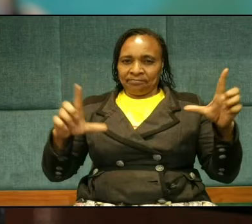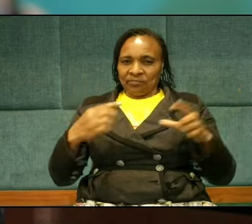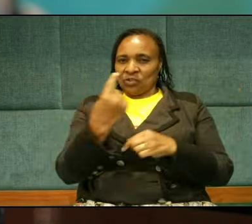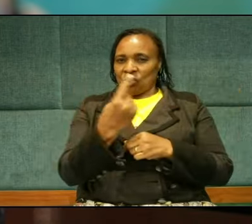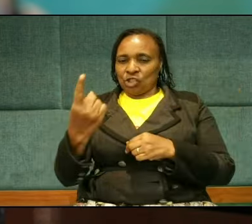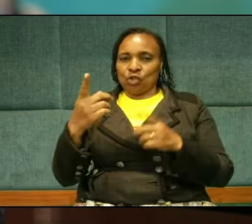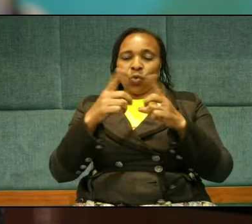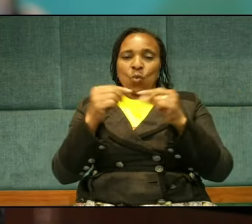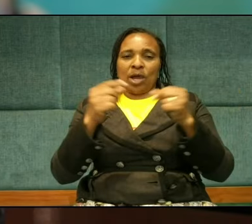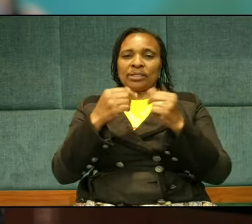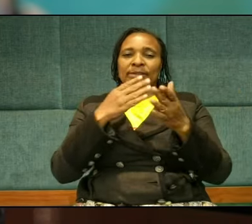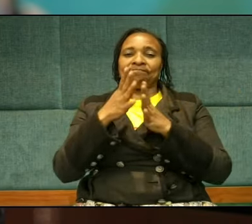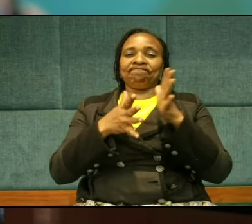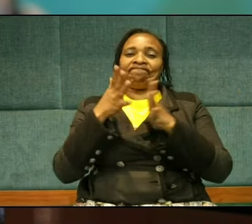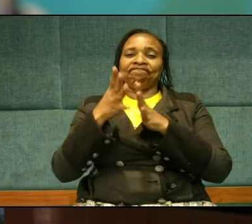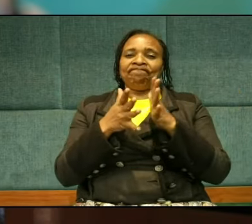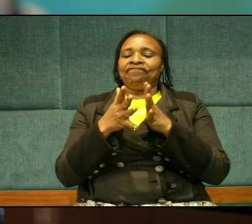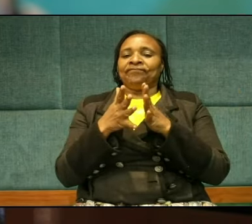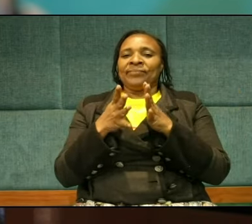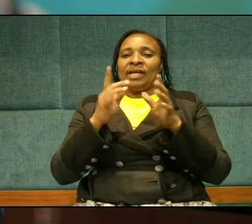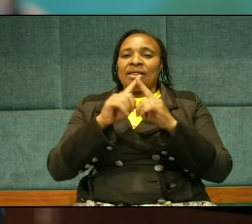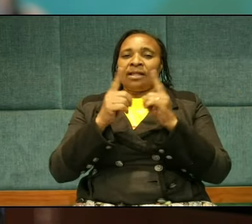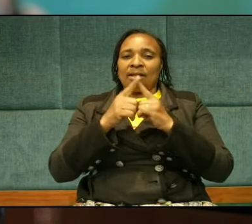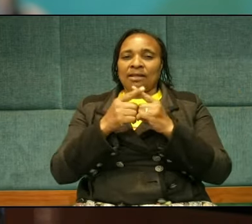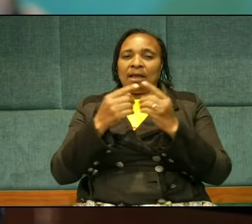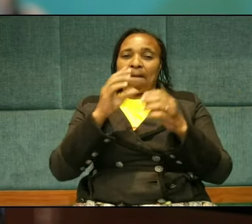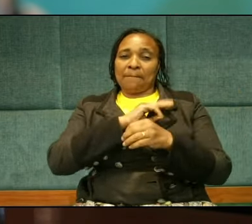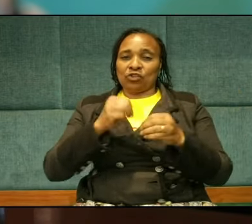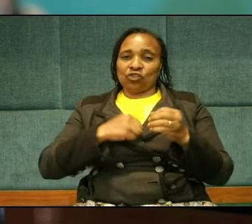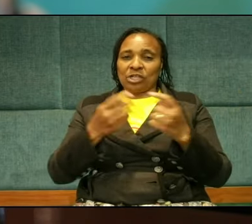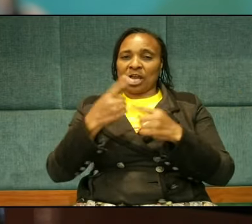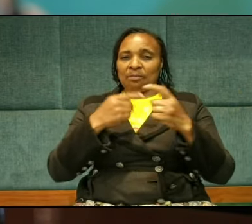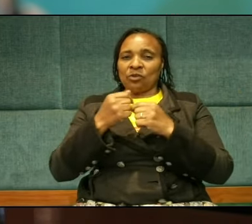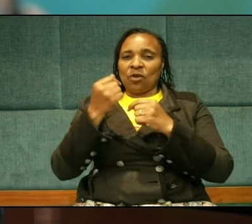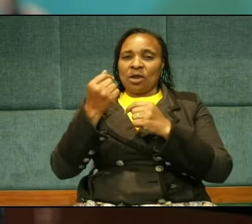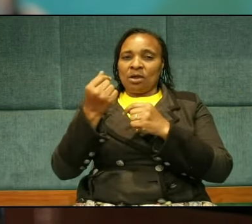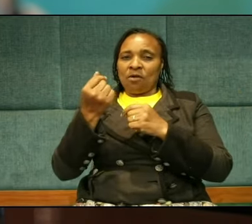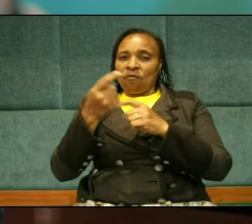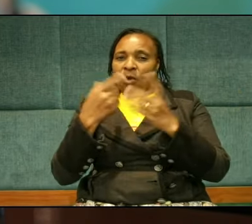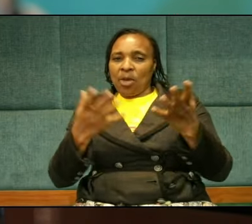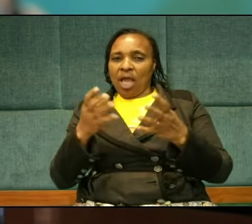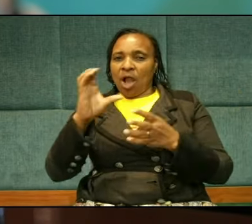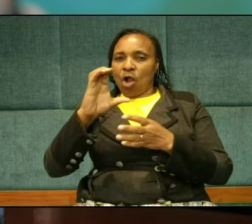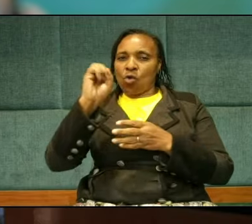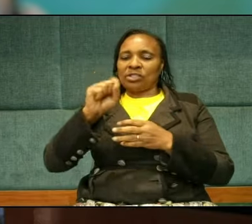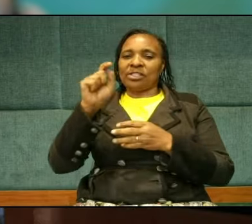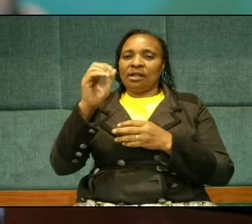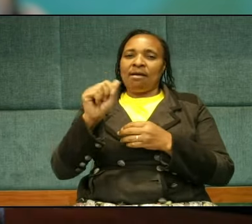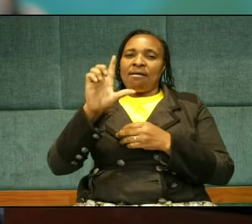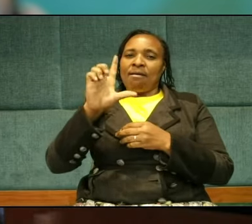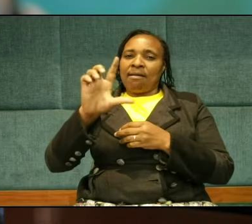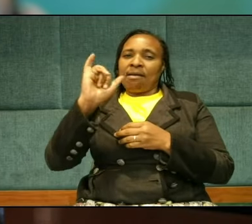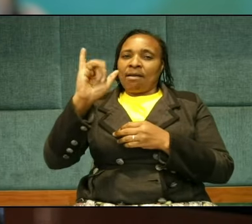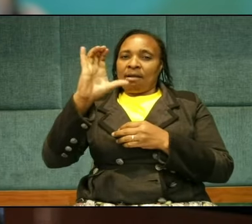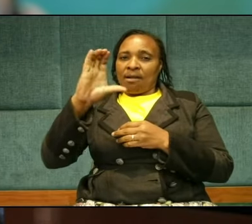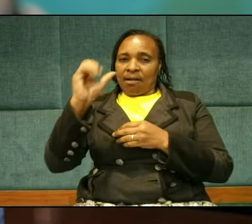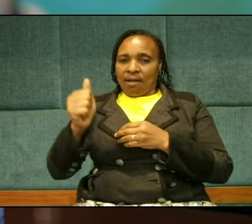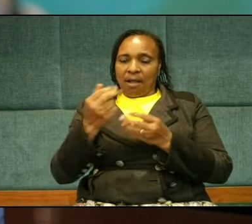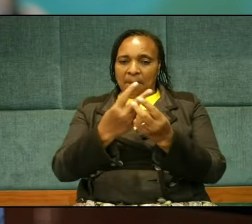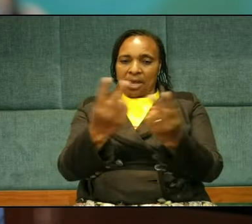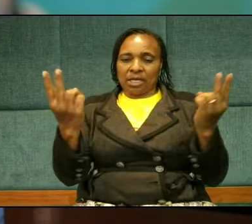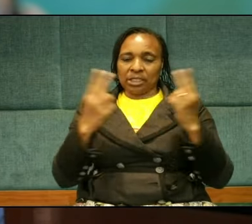single word in sign language. Our mission story comes all the way from Costa Rica. Our panelists today